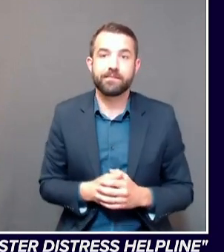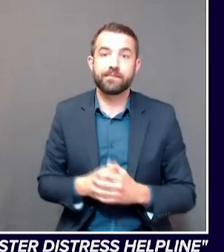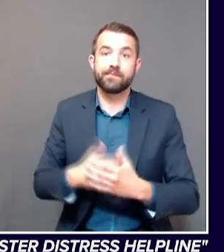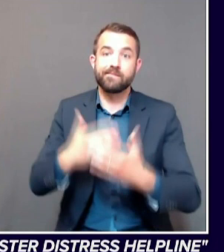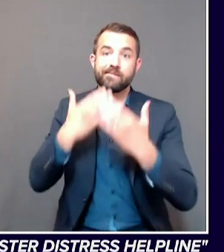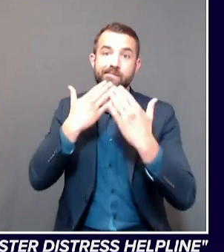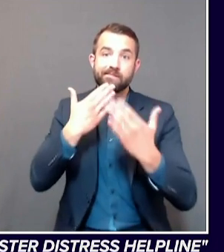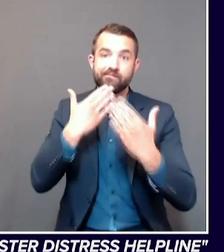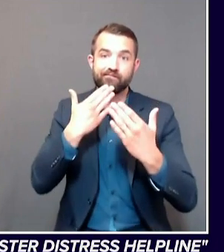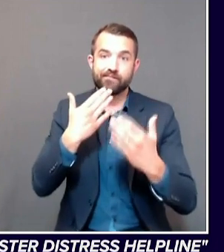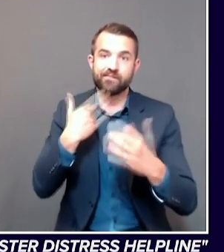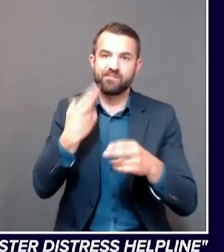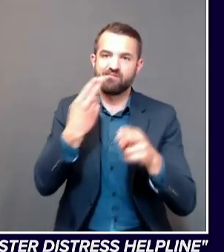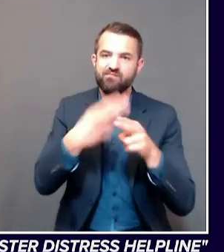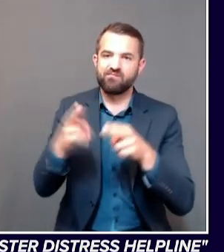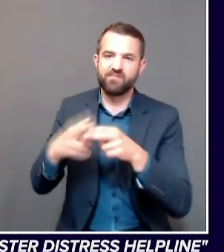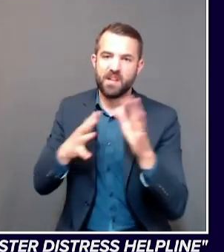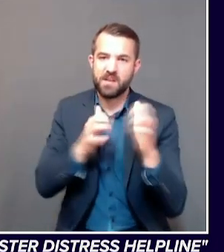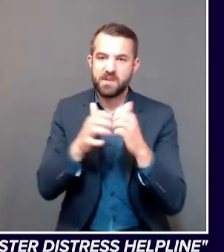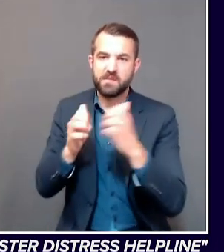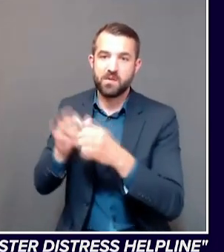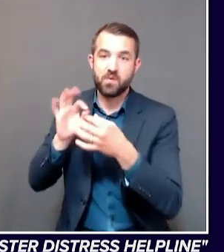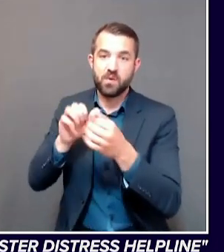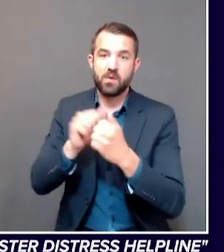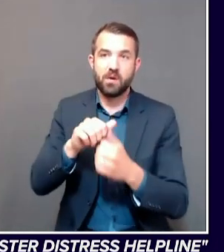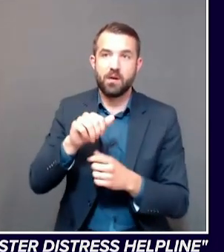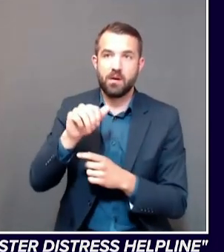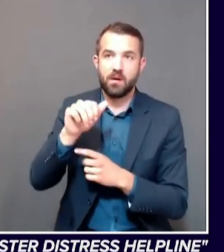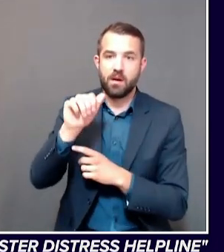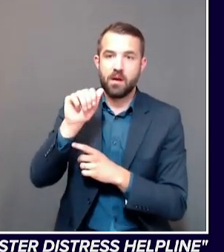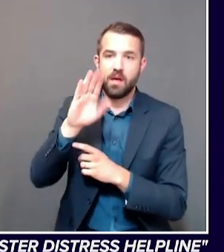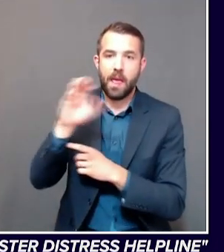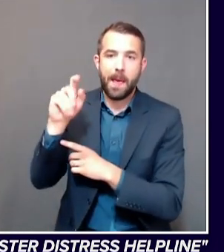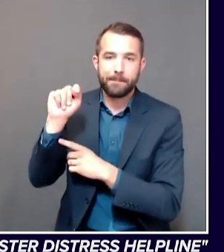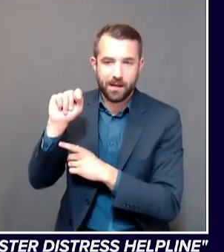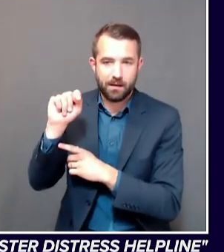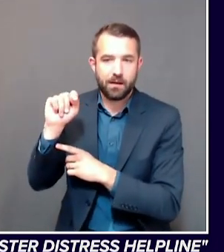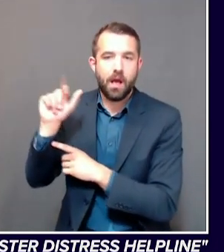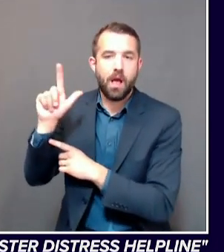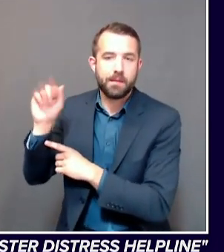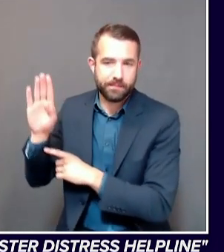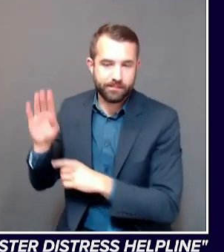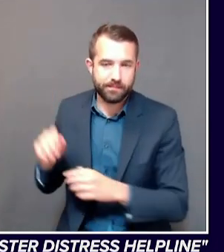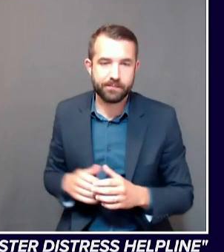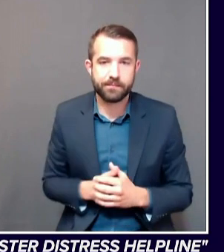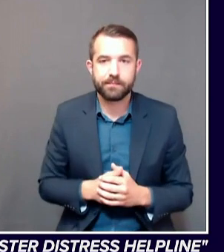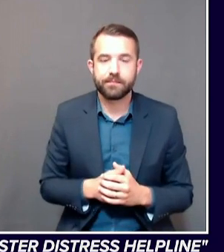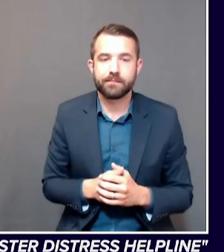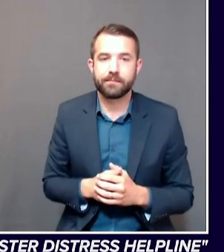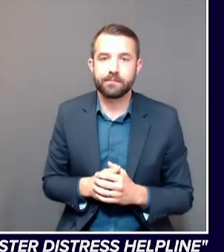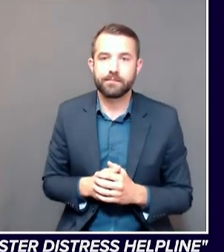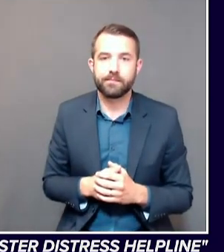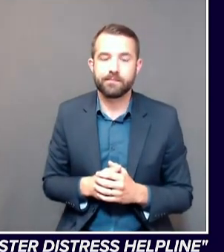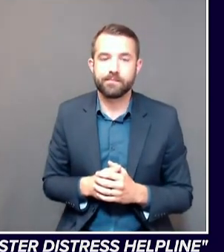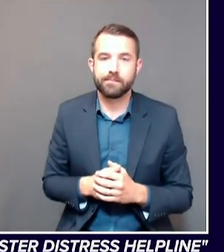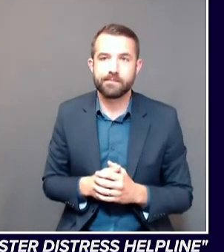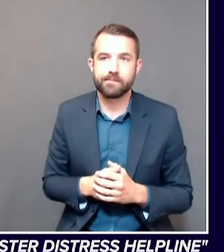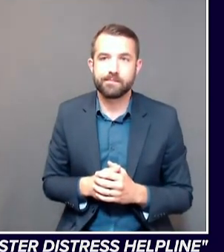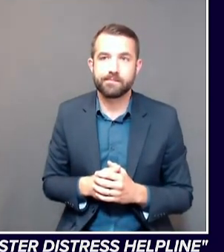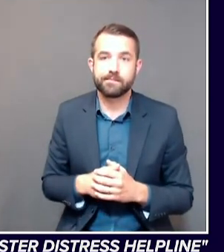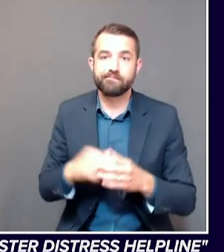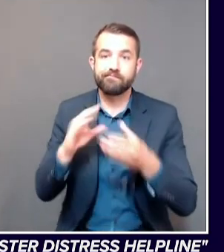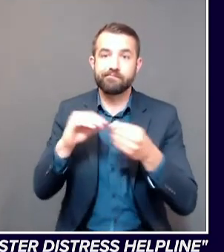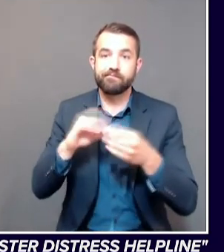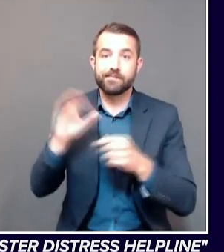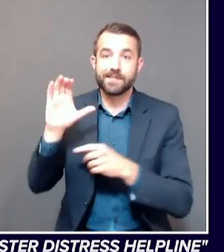quick follow-ups on the Abbott Labs situation. You had mentioned that the CDC had